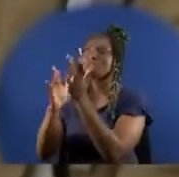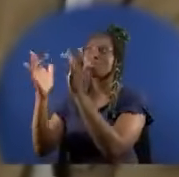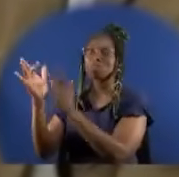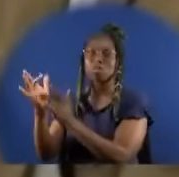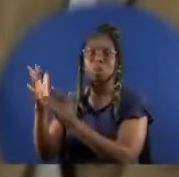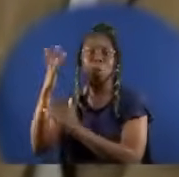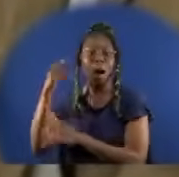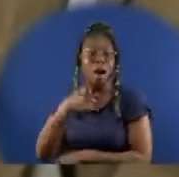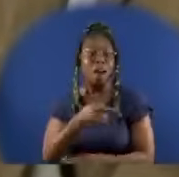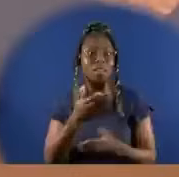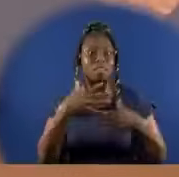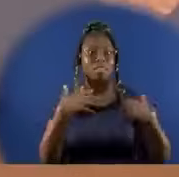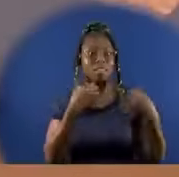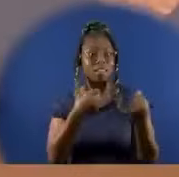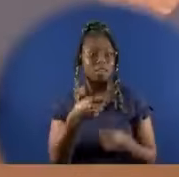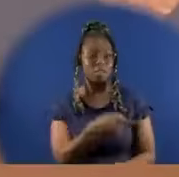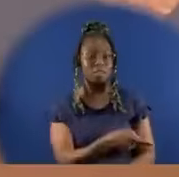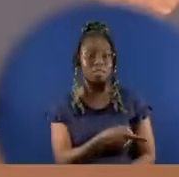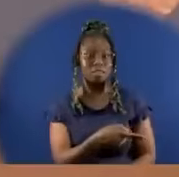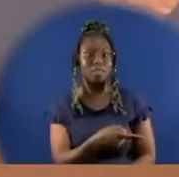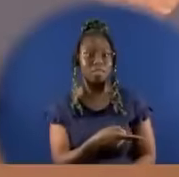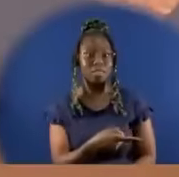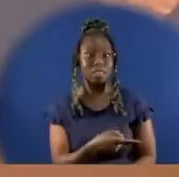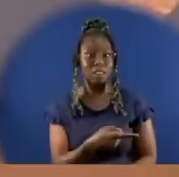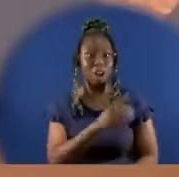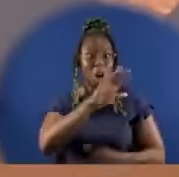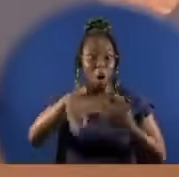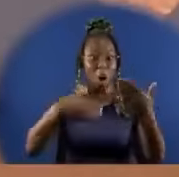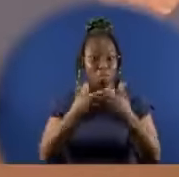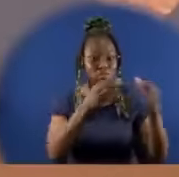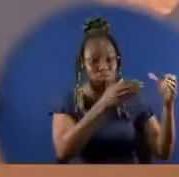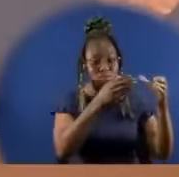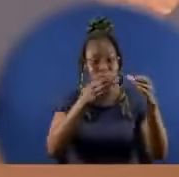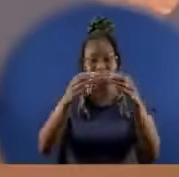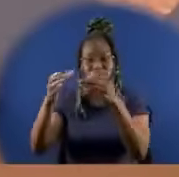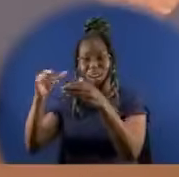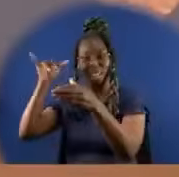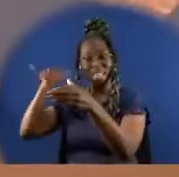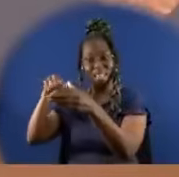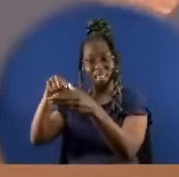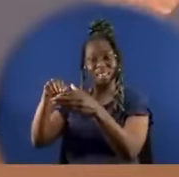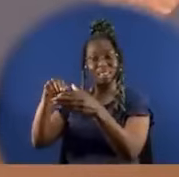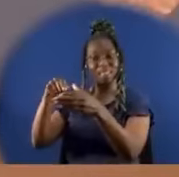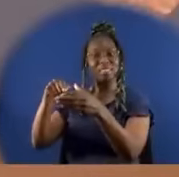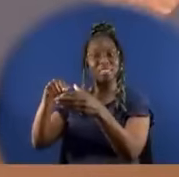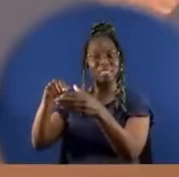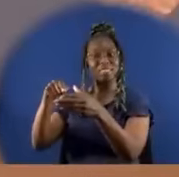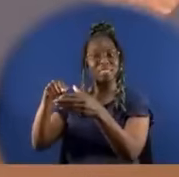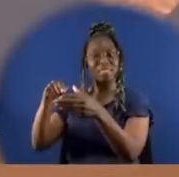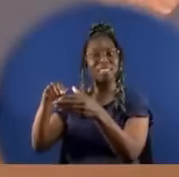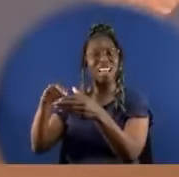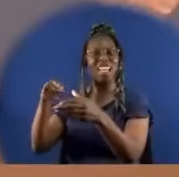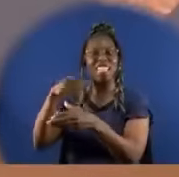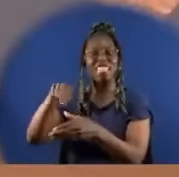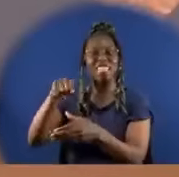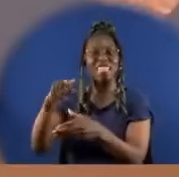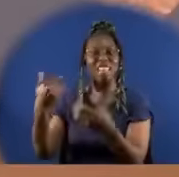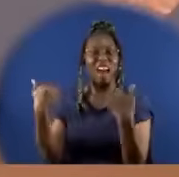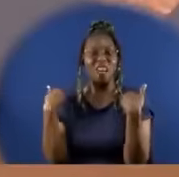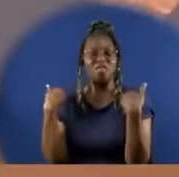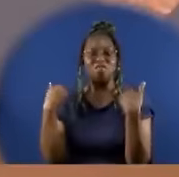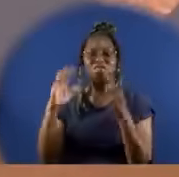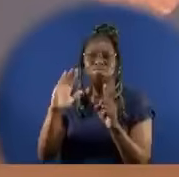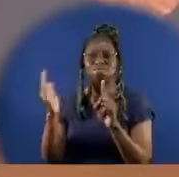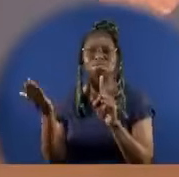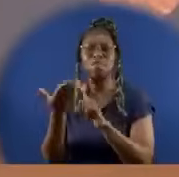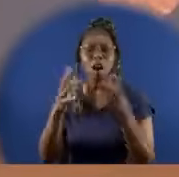that these elders who went to Jesus with what I call a compelling argument.